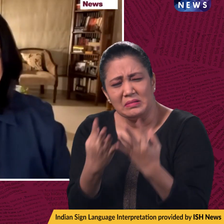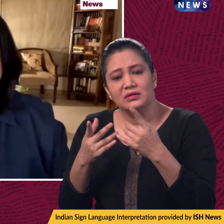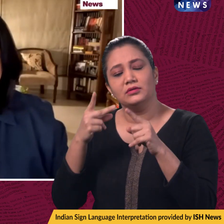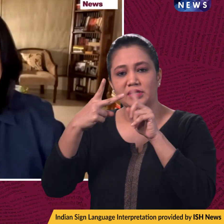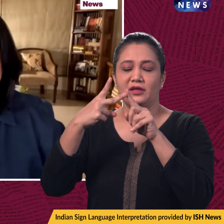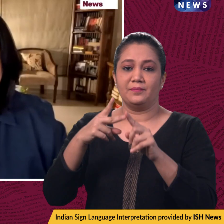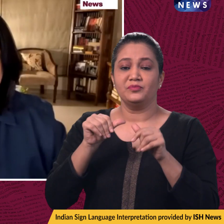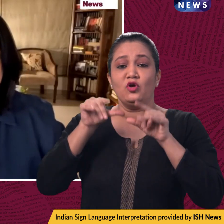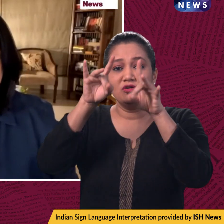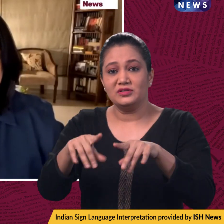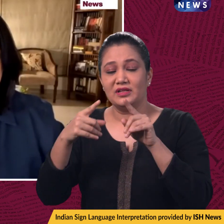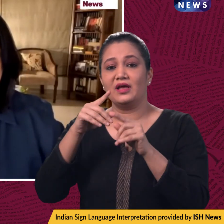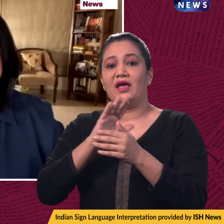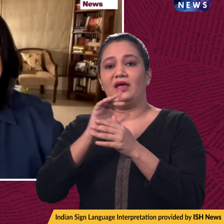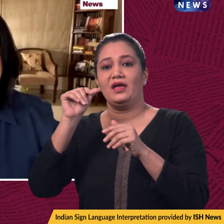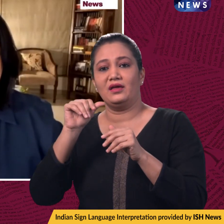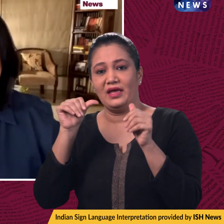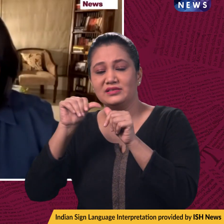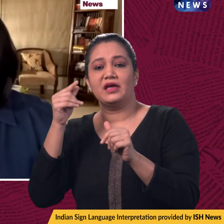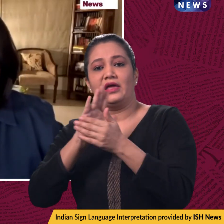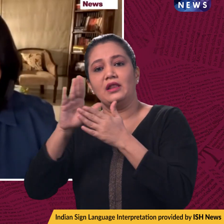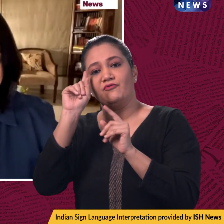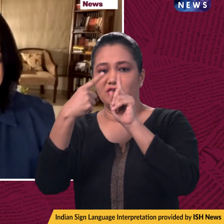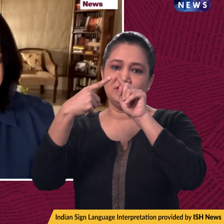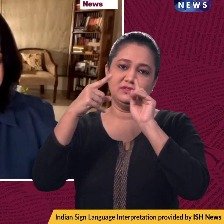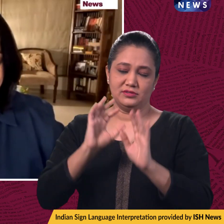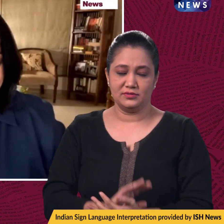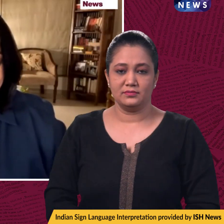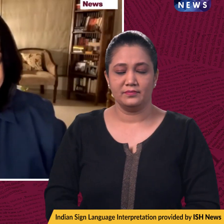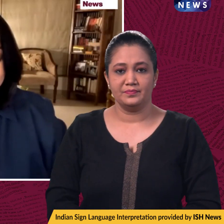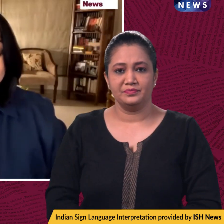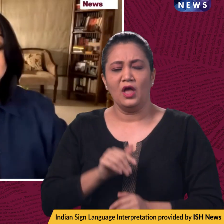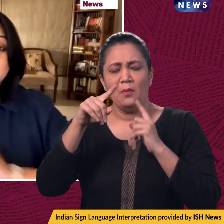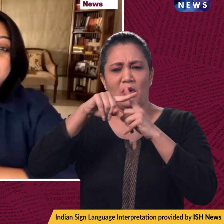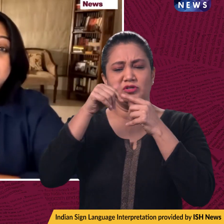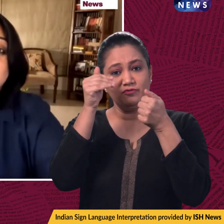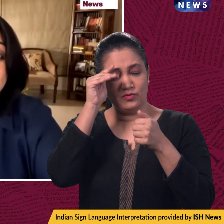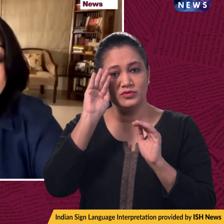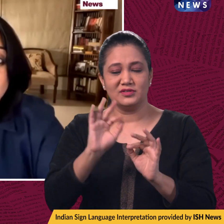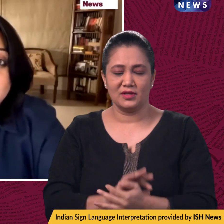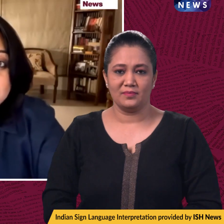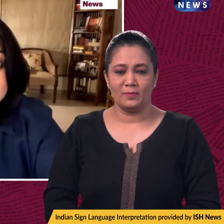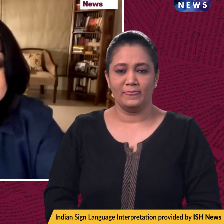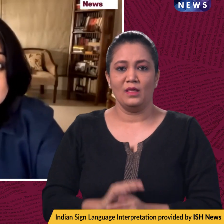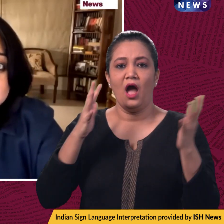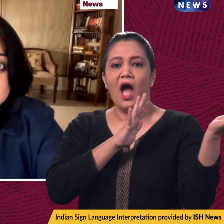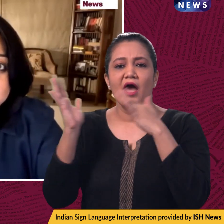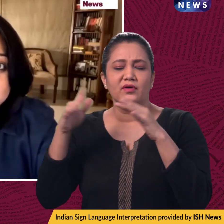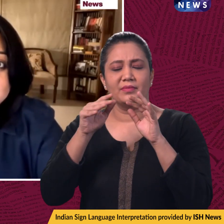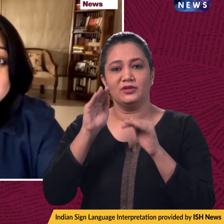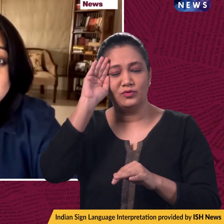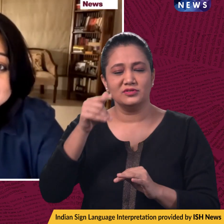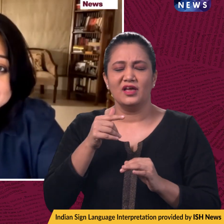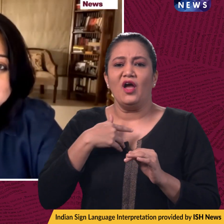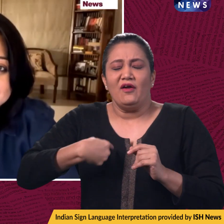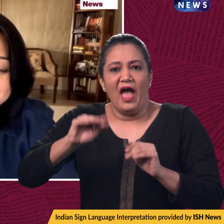batters. Australia's Alyssa Healy remains in the top spot. And a piece of positive news on the environment front.